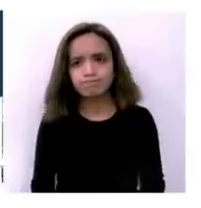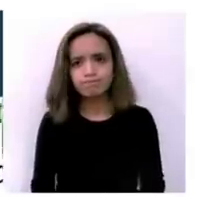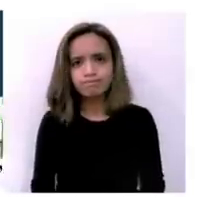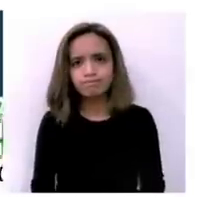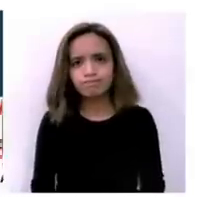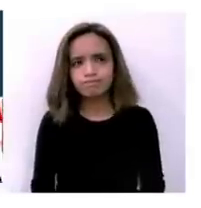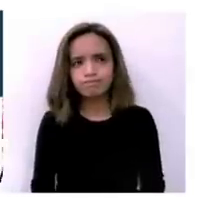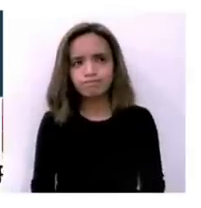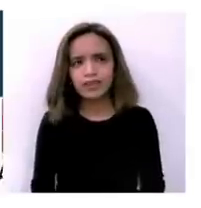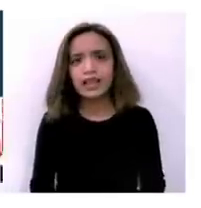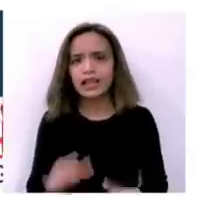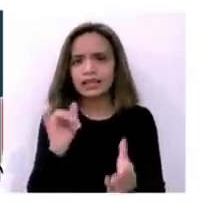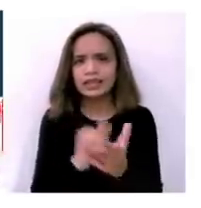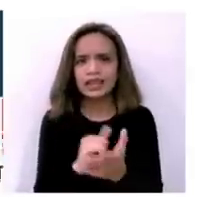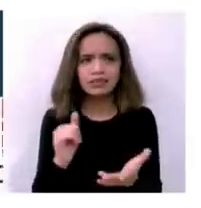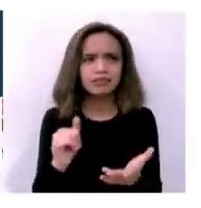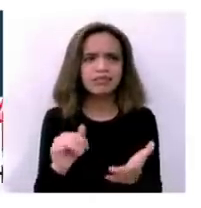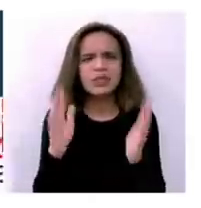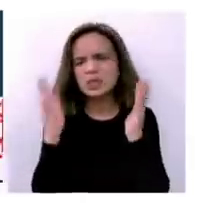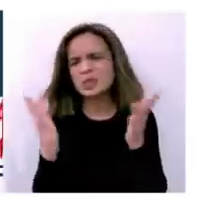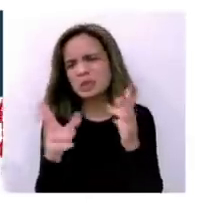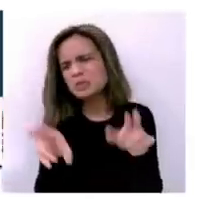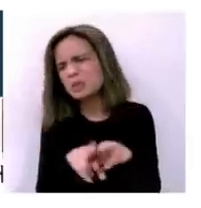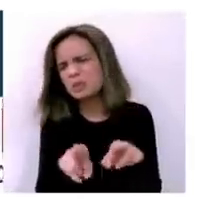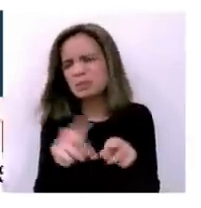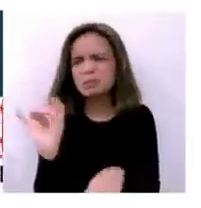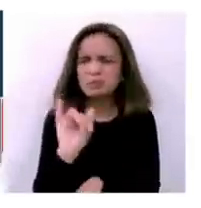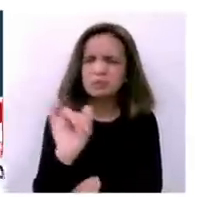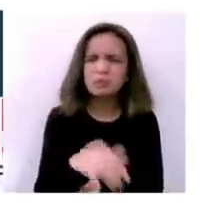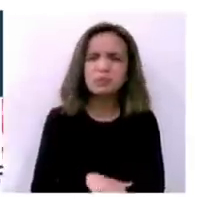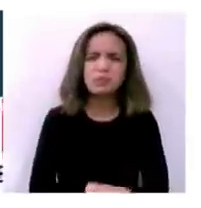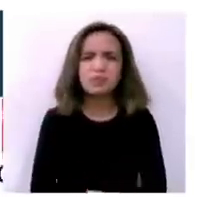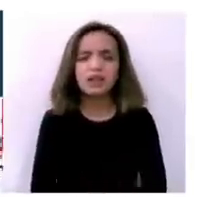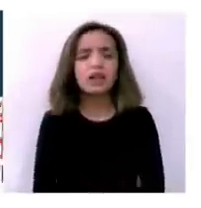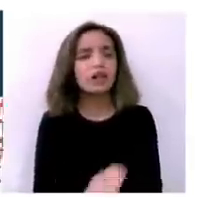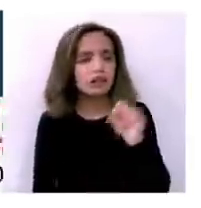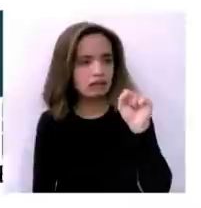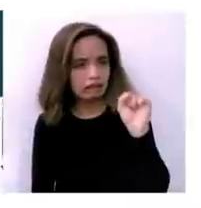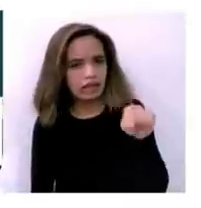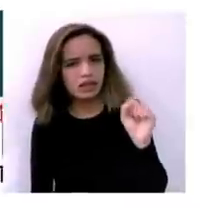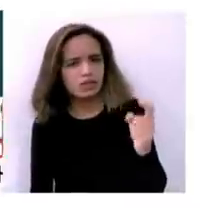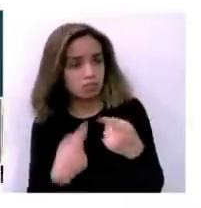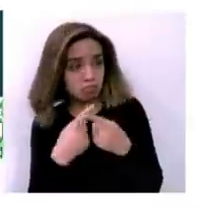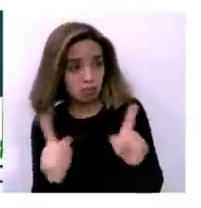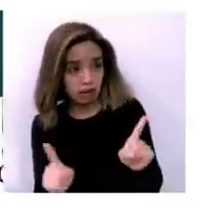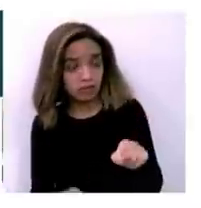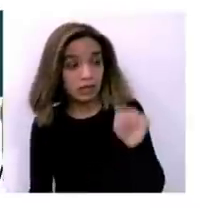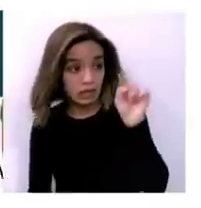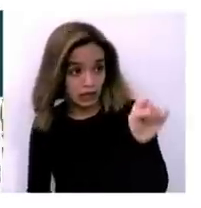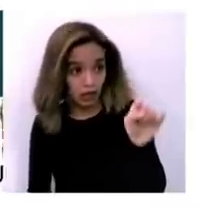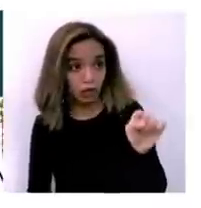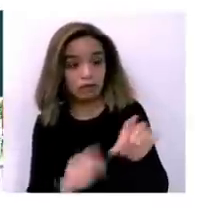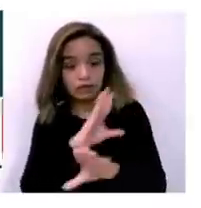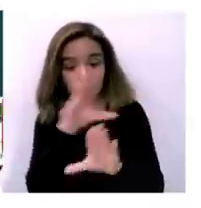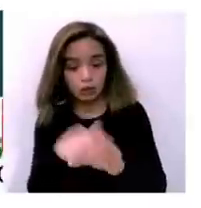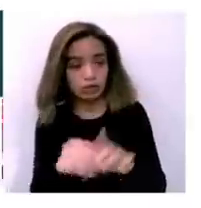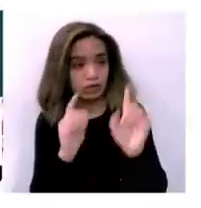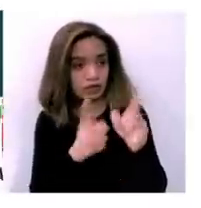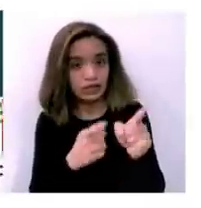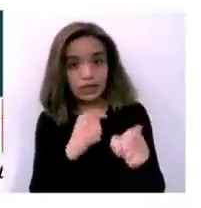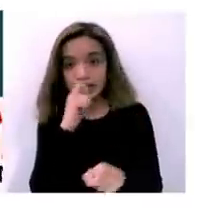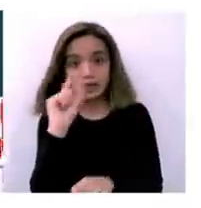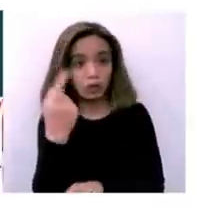non-event for all of us, but a casual, very casual dinner. Yeah, but you're one of the attendees. You're not only